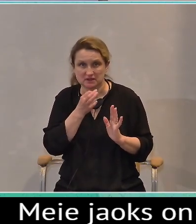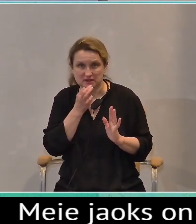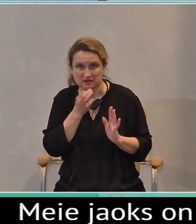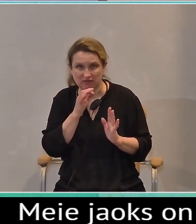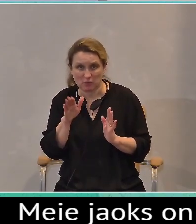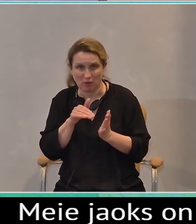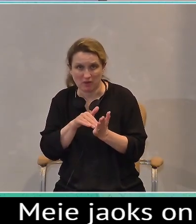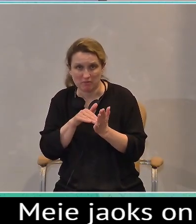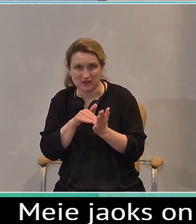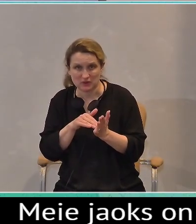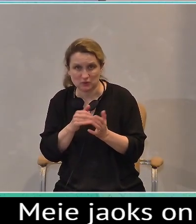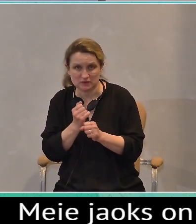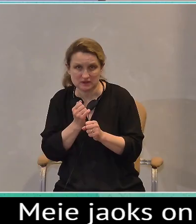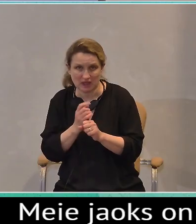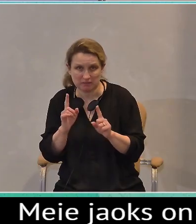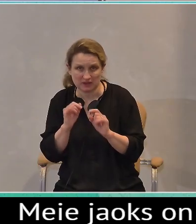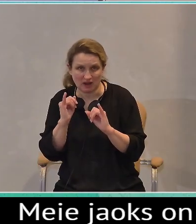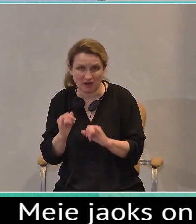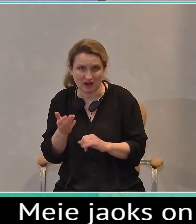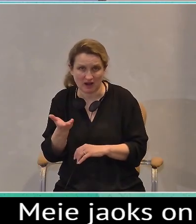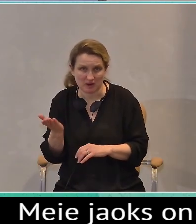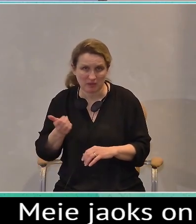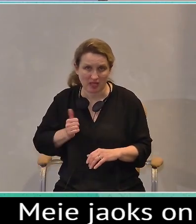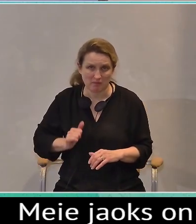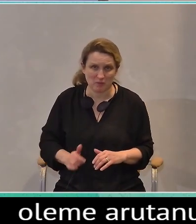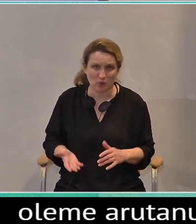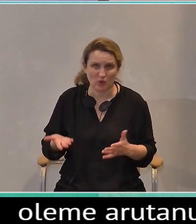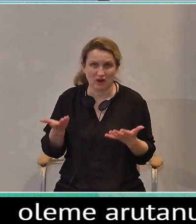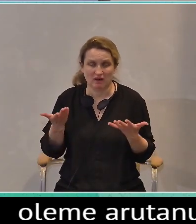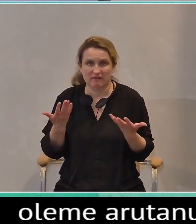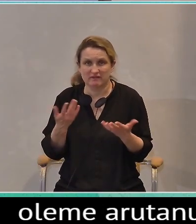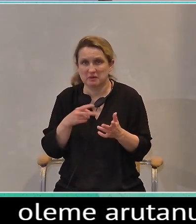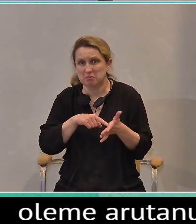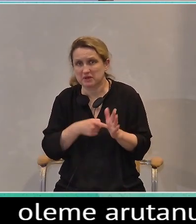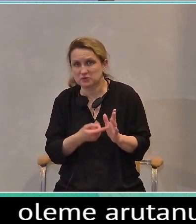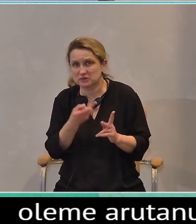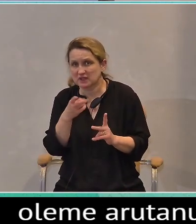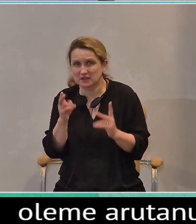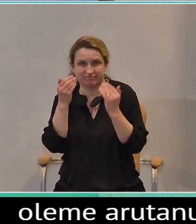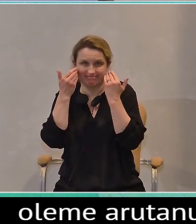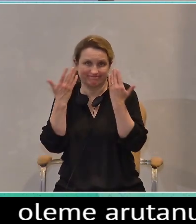She cries more, and we're not able to tell whether this is caused by